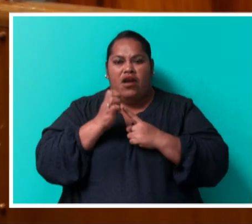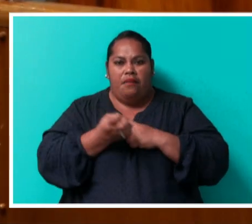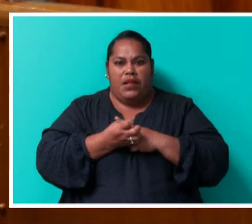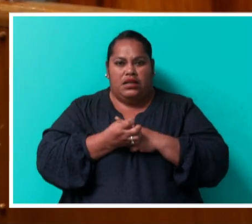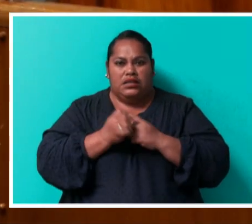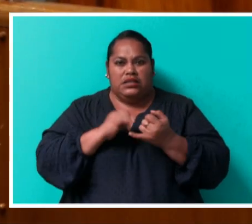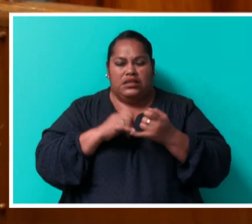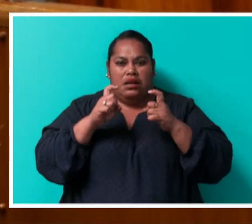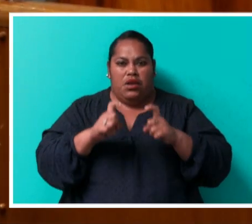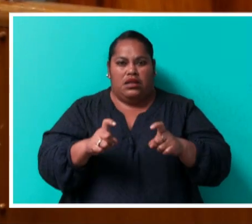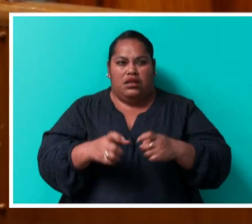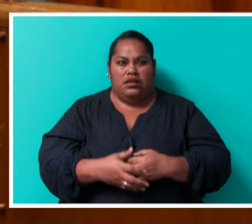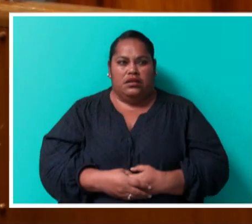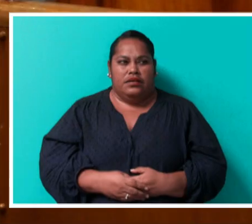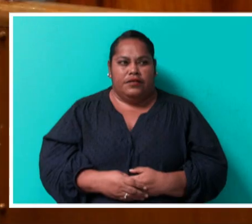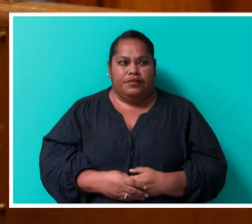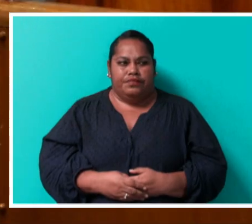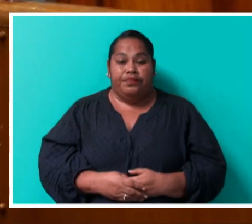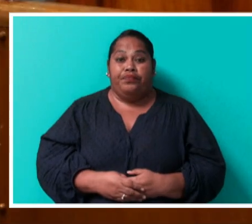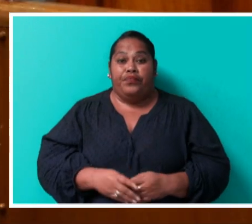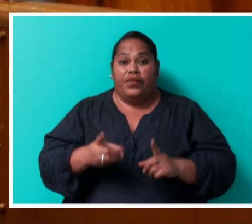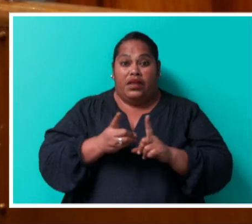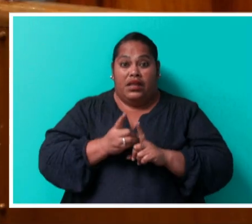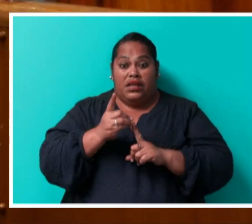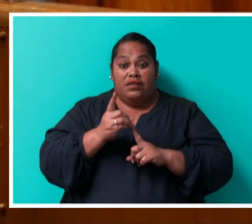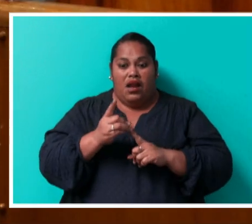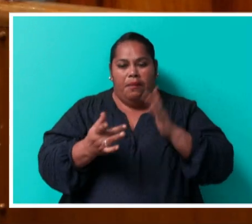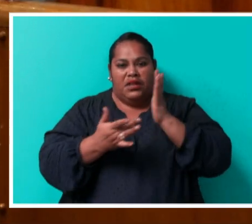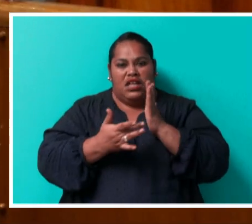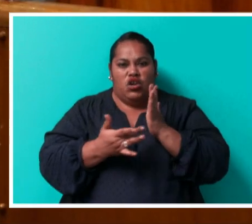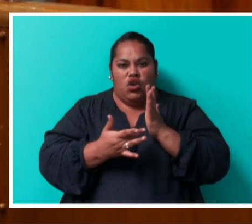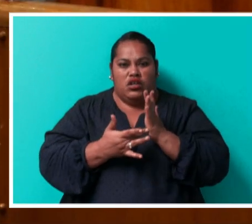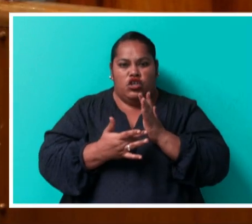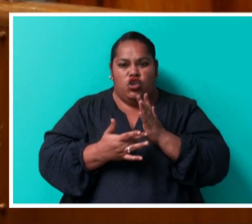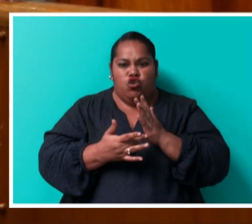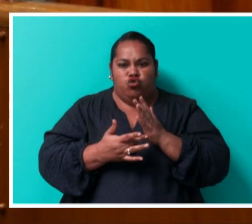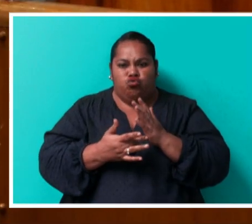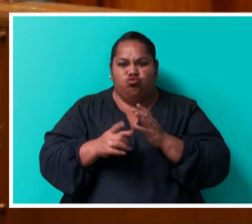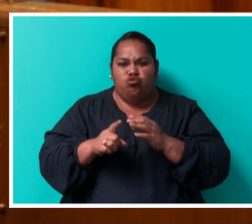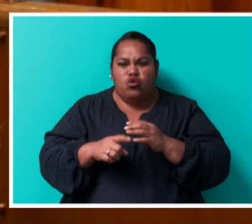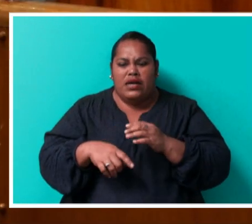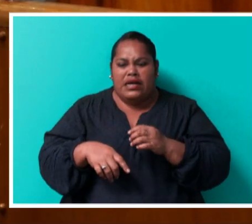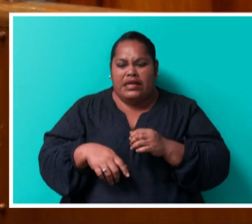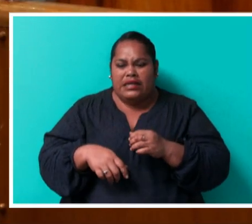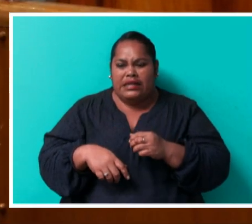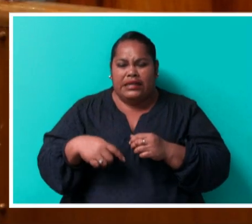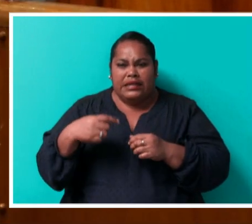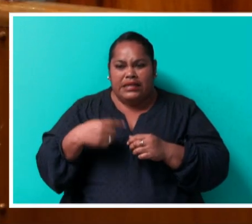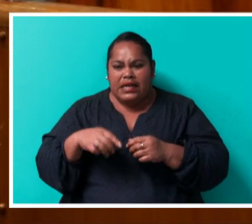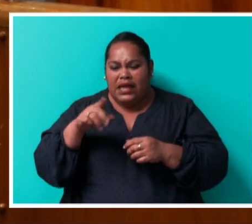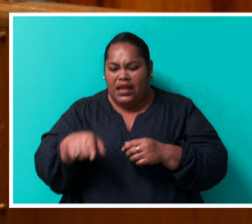sustainability. It develops technology to reduce pesticide use, improve water